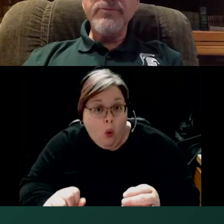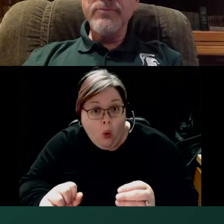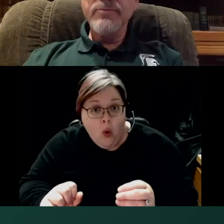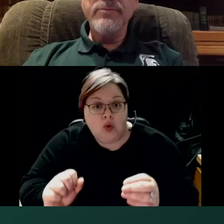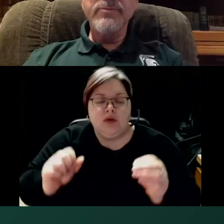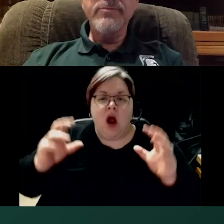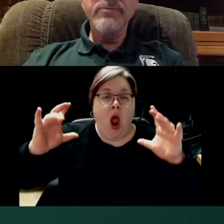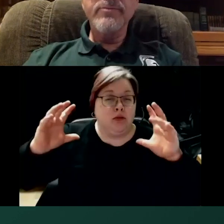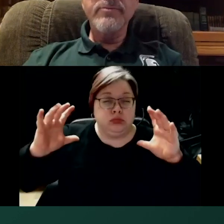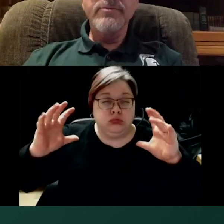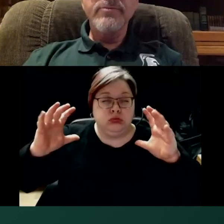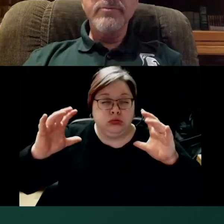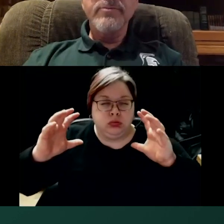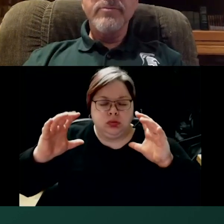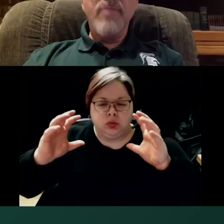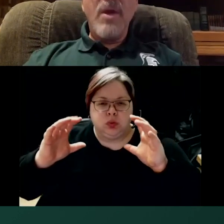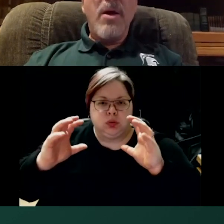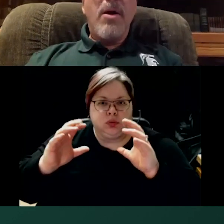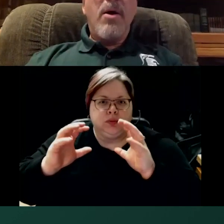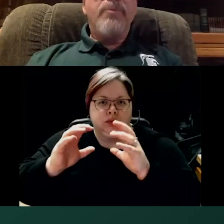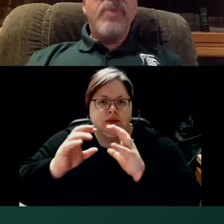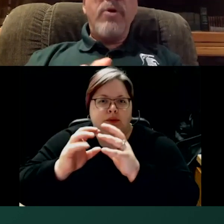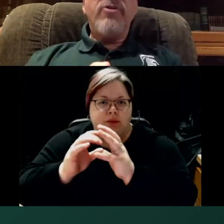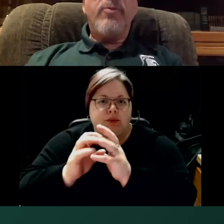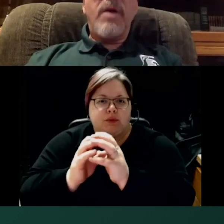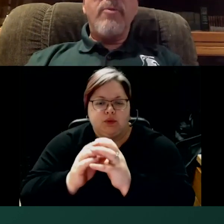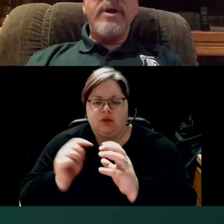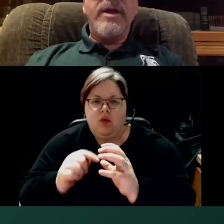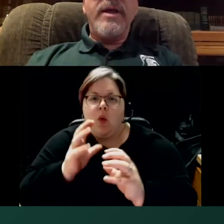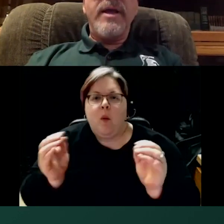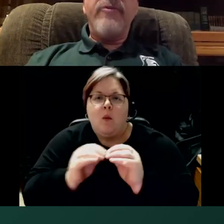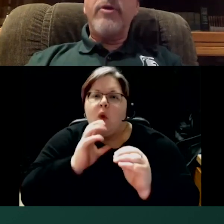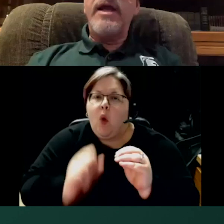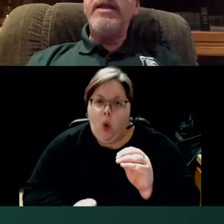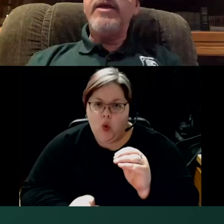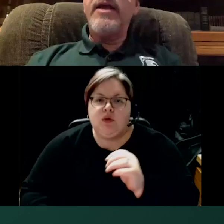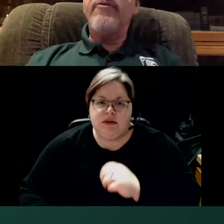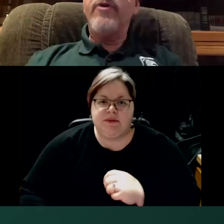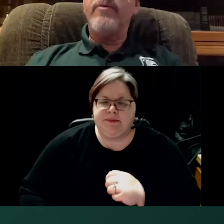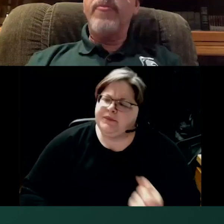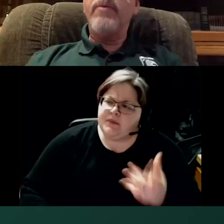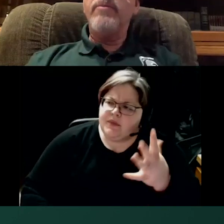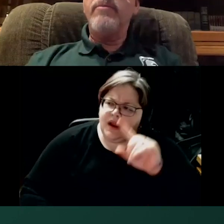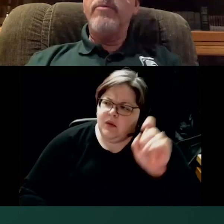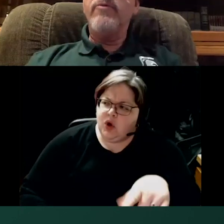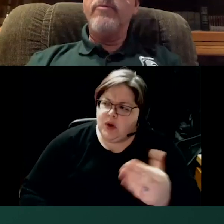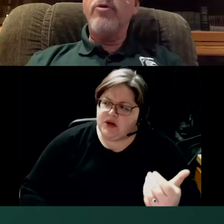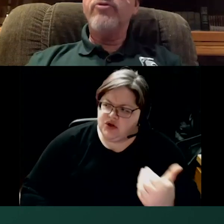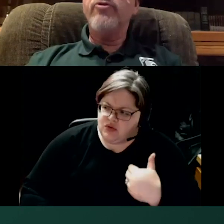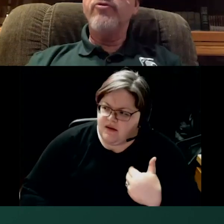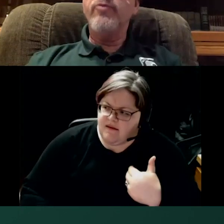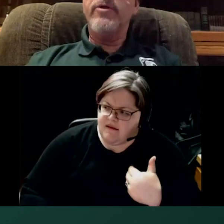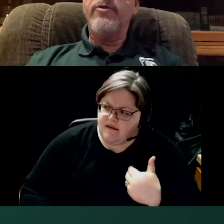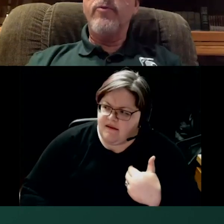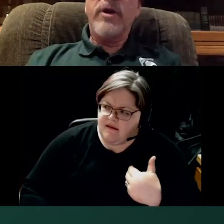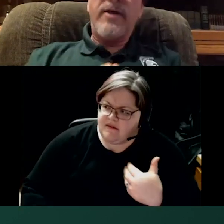So, how many more of these questions would you like to answer before we move on? We should probably, if there's any that have more to